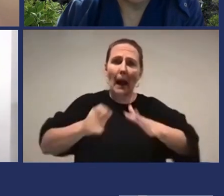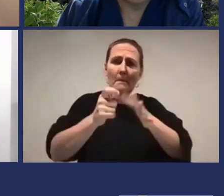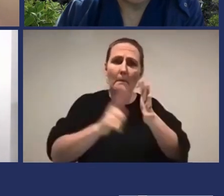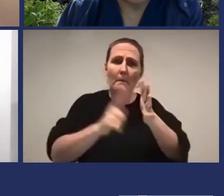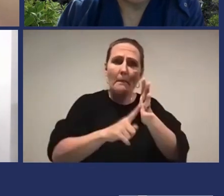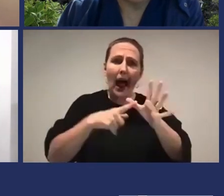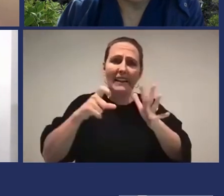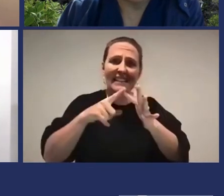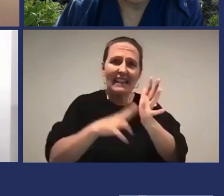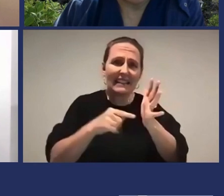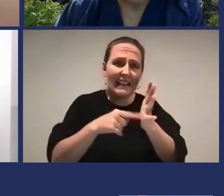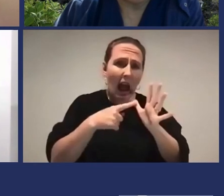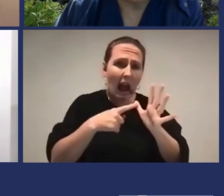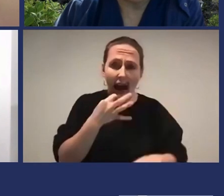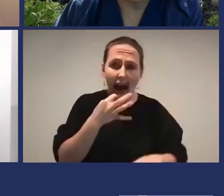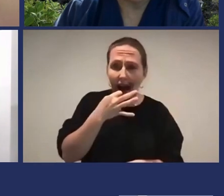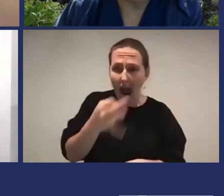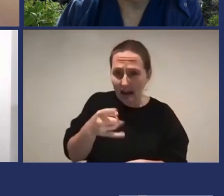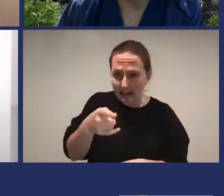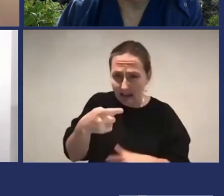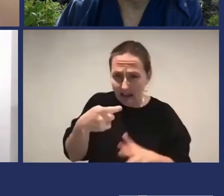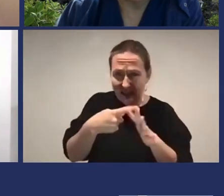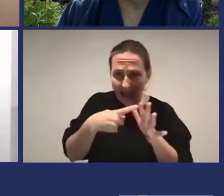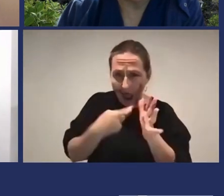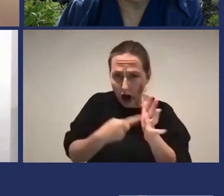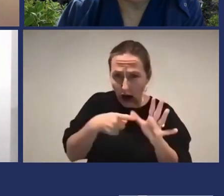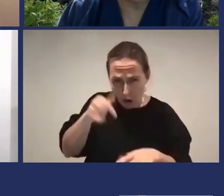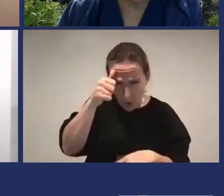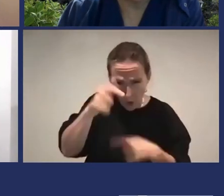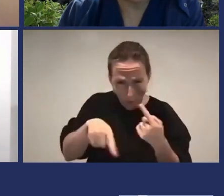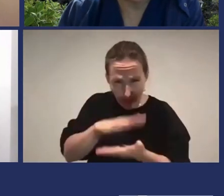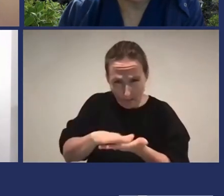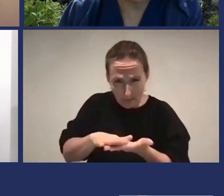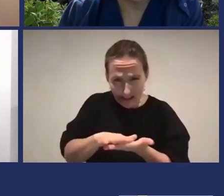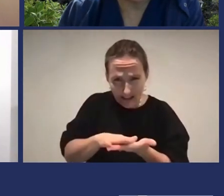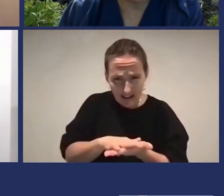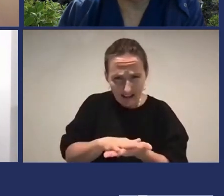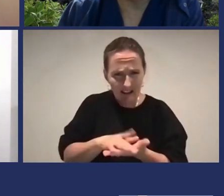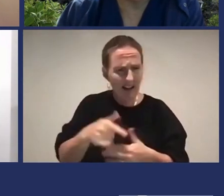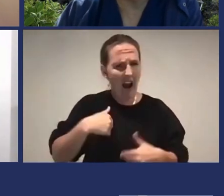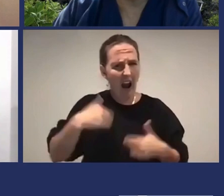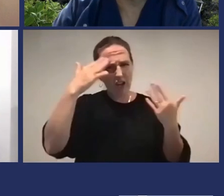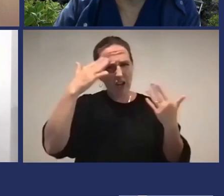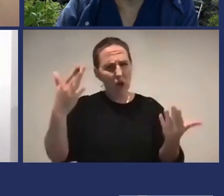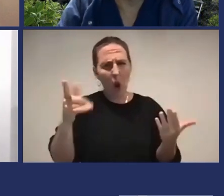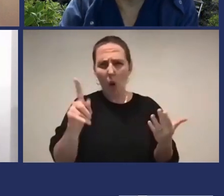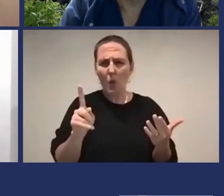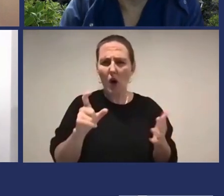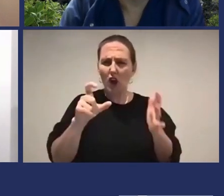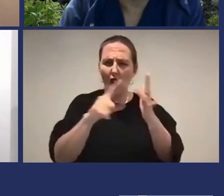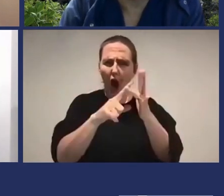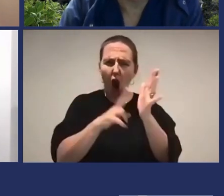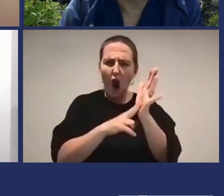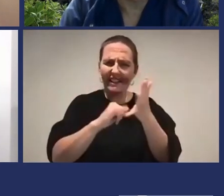I'm going to go to you, Kara. Do you know what a constituent is? No, I actually don't know what a constituent, but I'm not quite clear, sure what